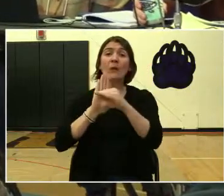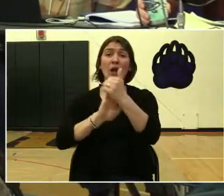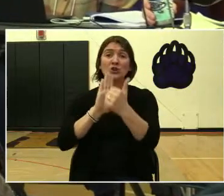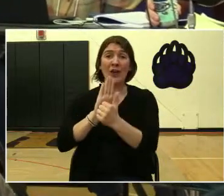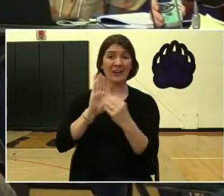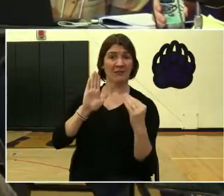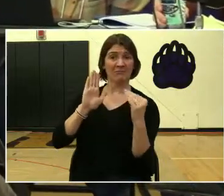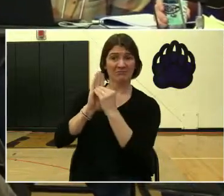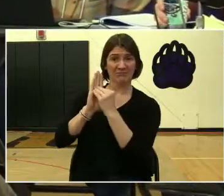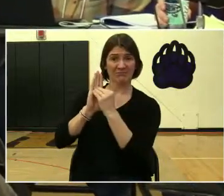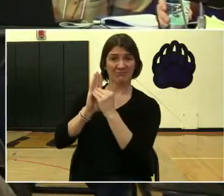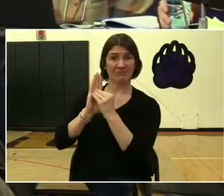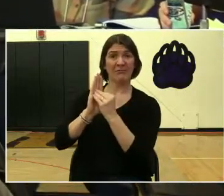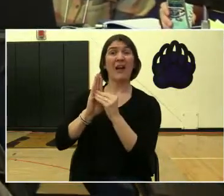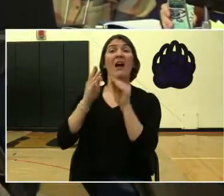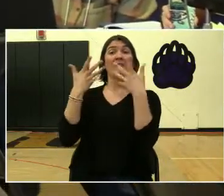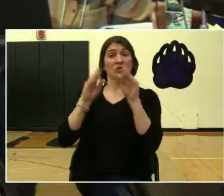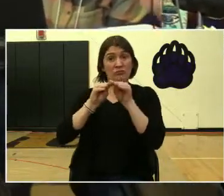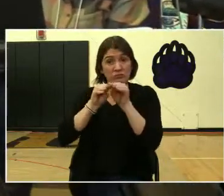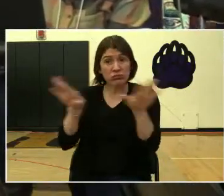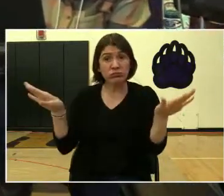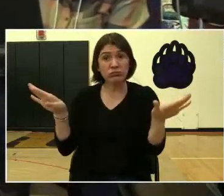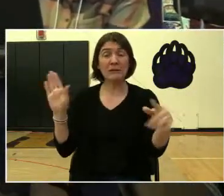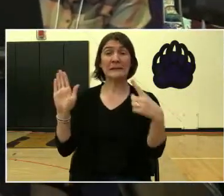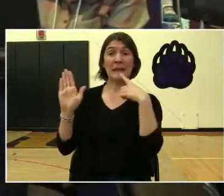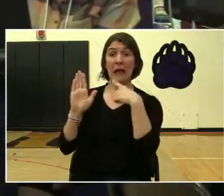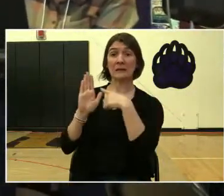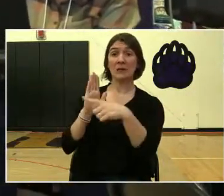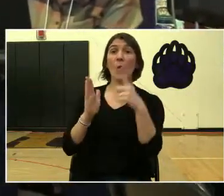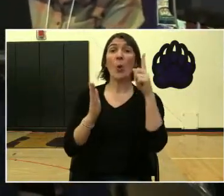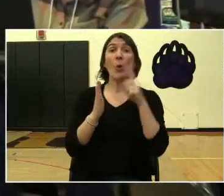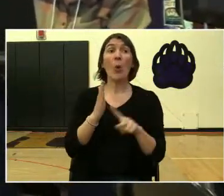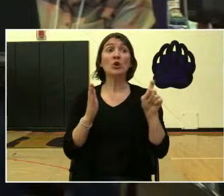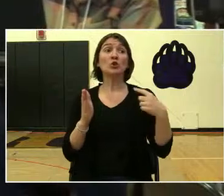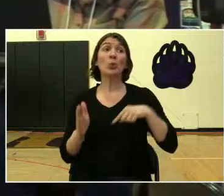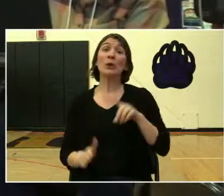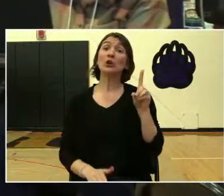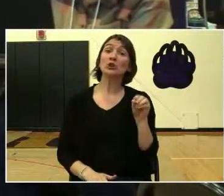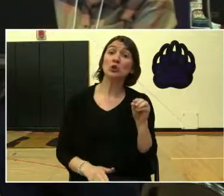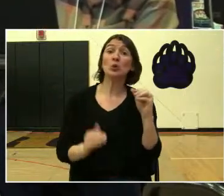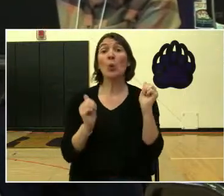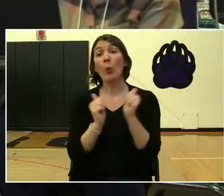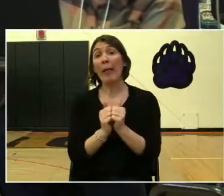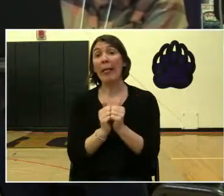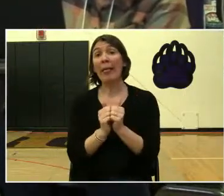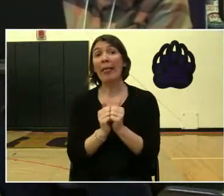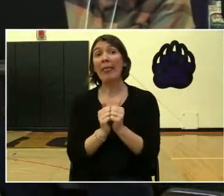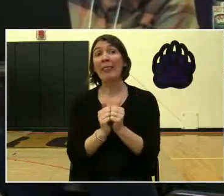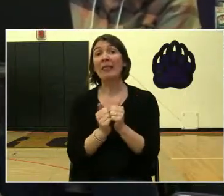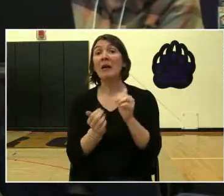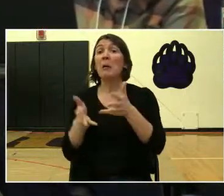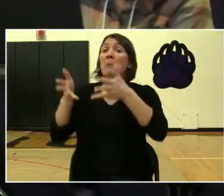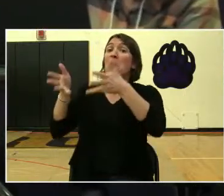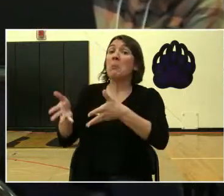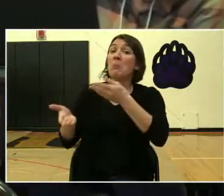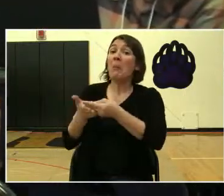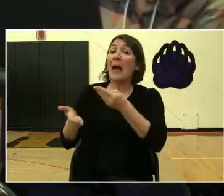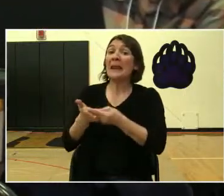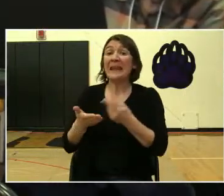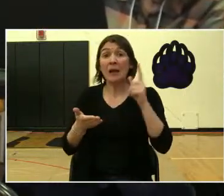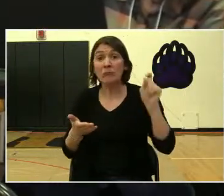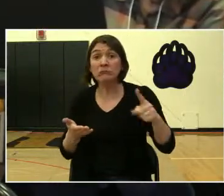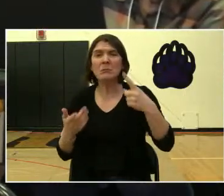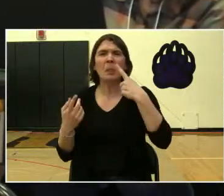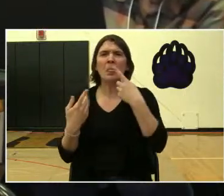on your warning that says what shall we do with the excess fund